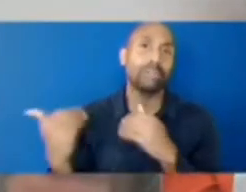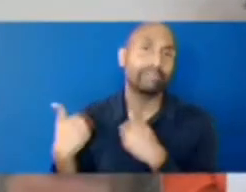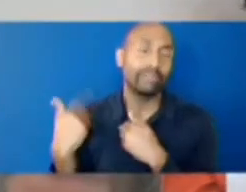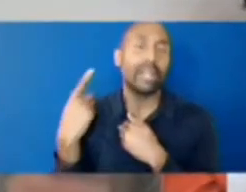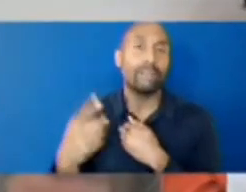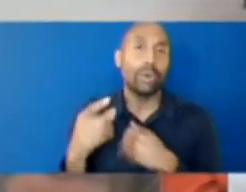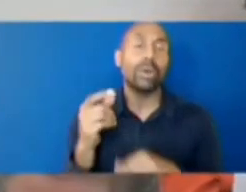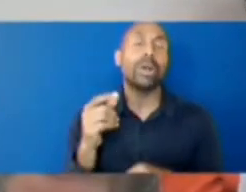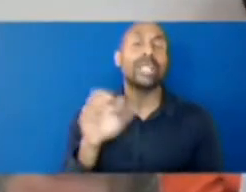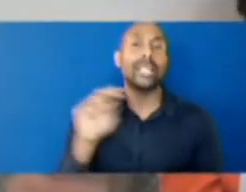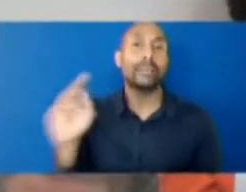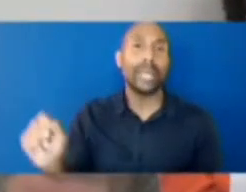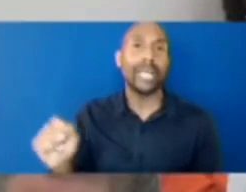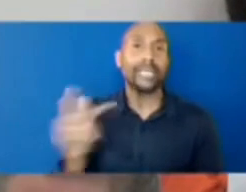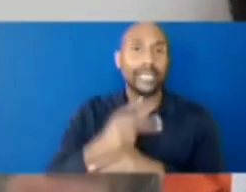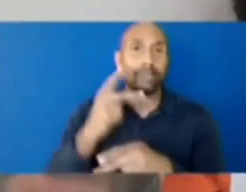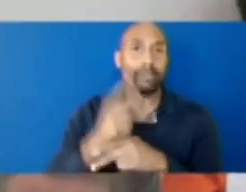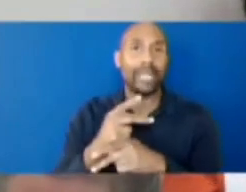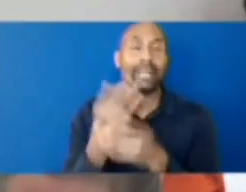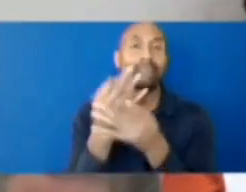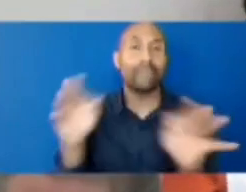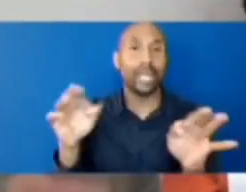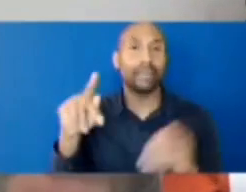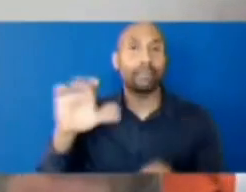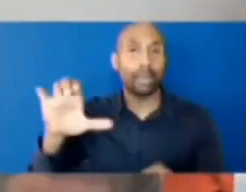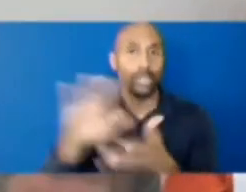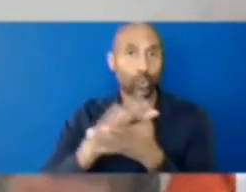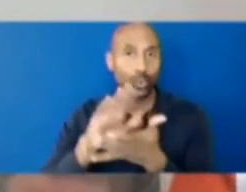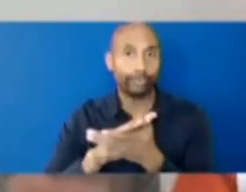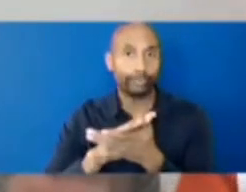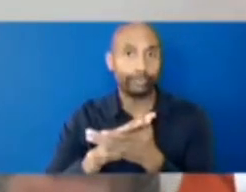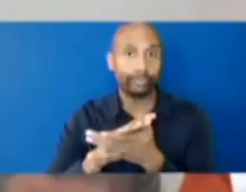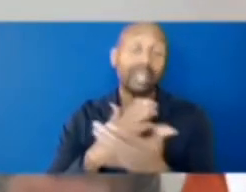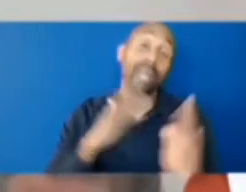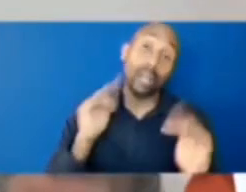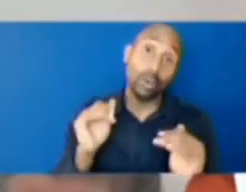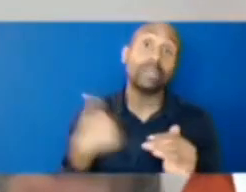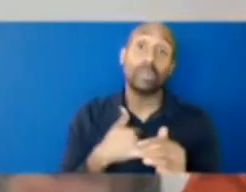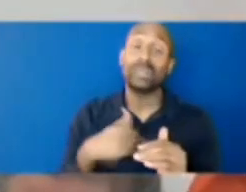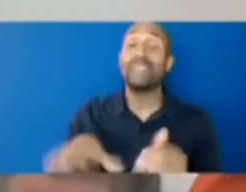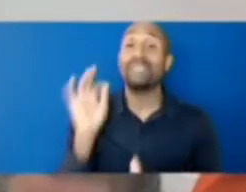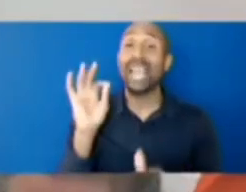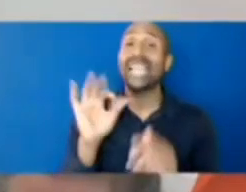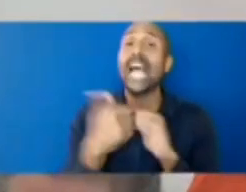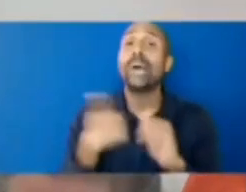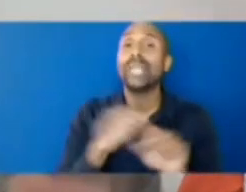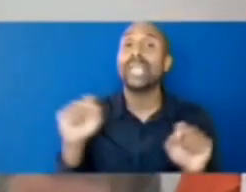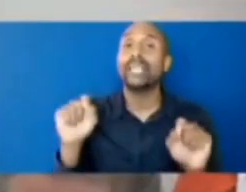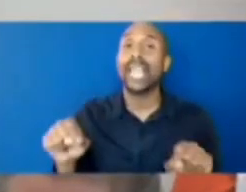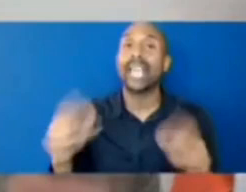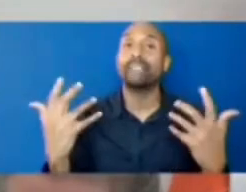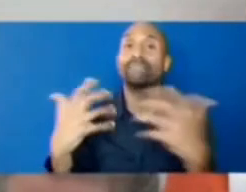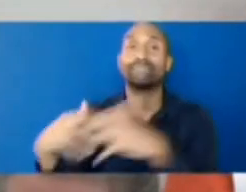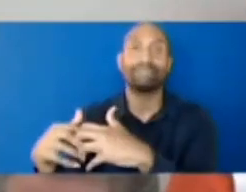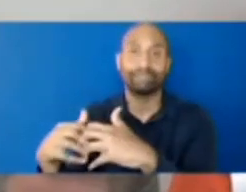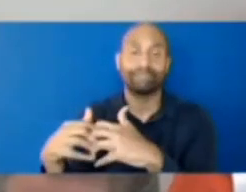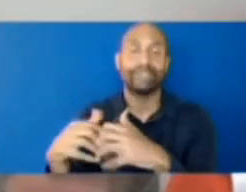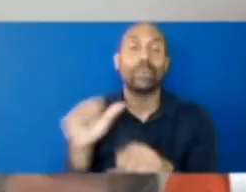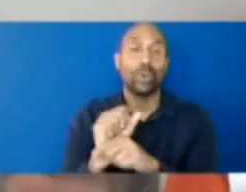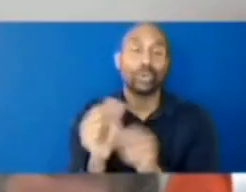schools. I hope we can find a way to work together and to make sure that future funding